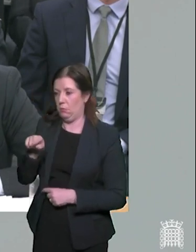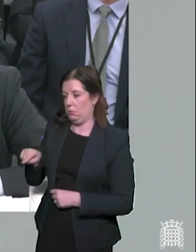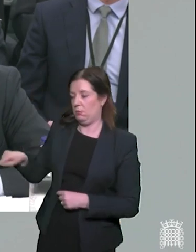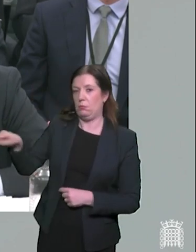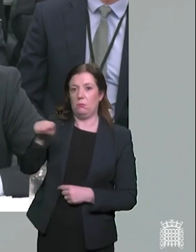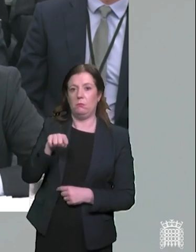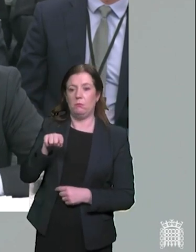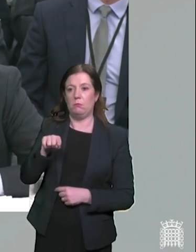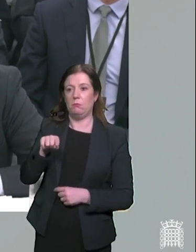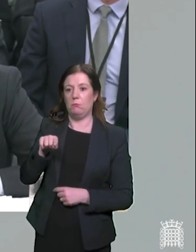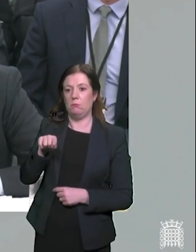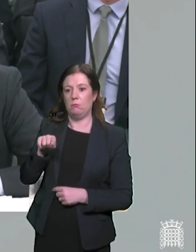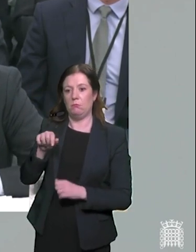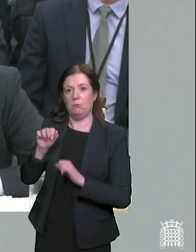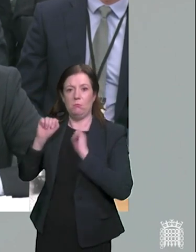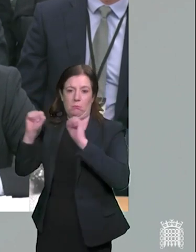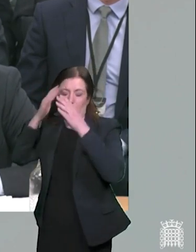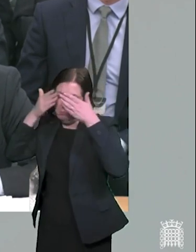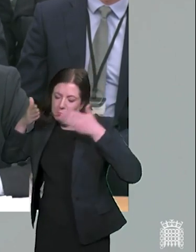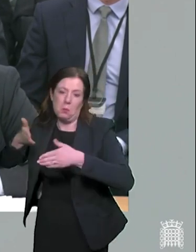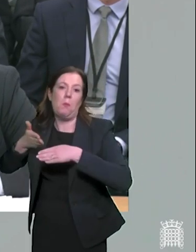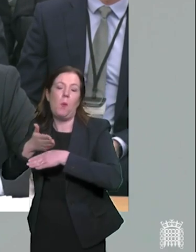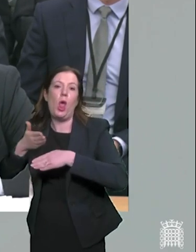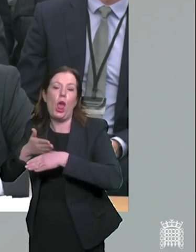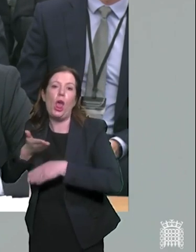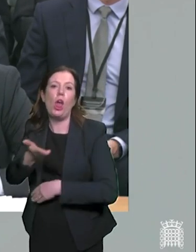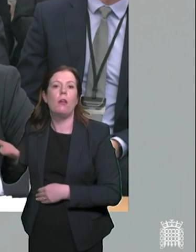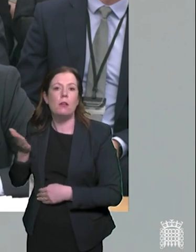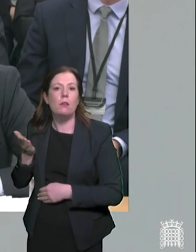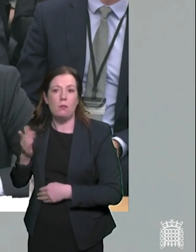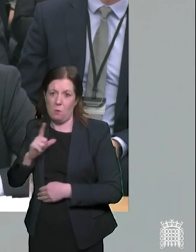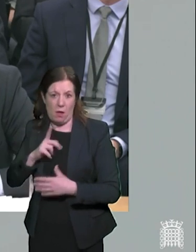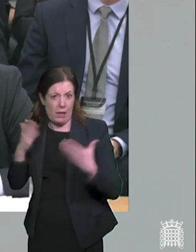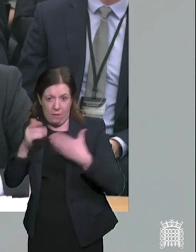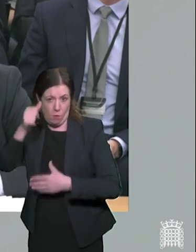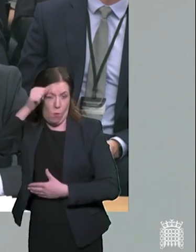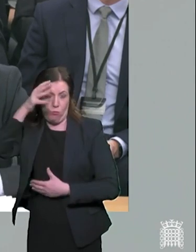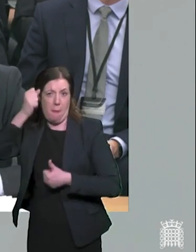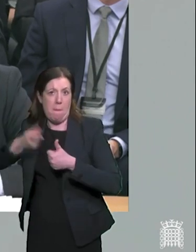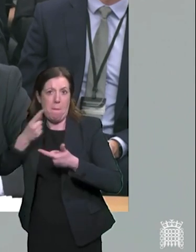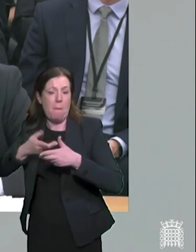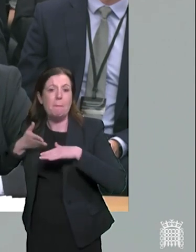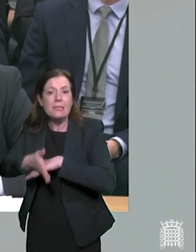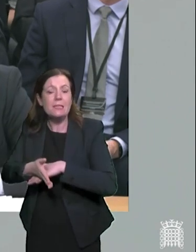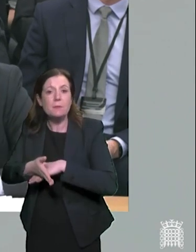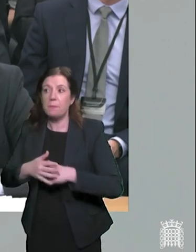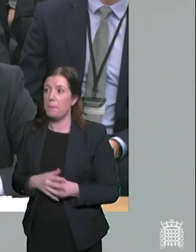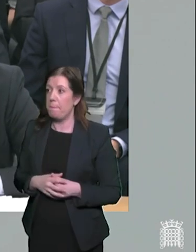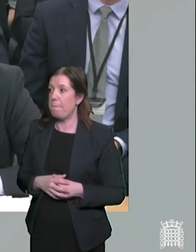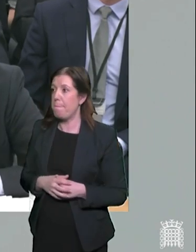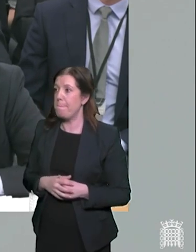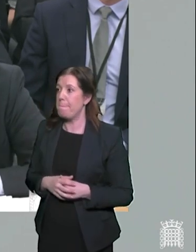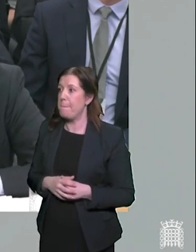people doing a huge amount of work on a very, very busy evening. Now, I